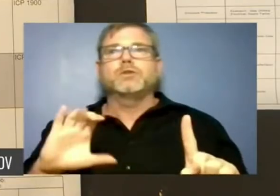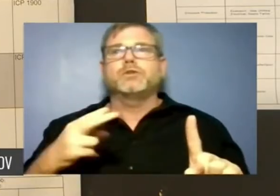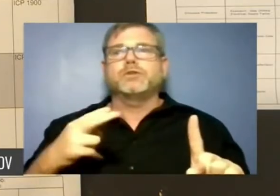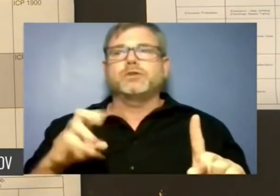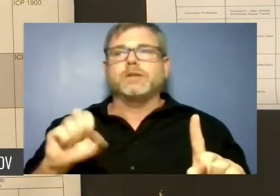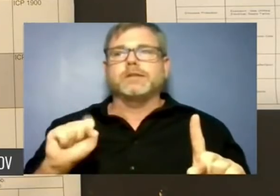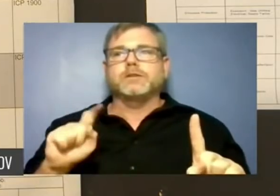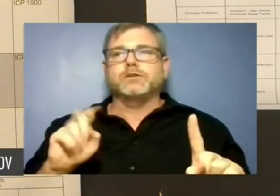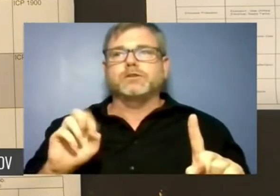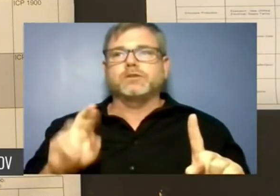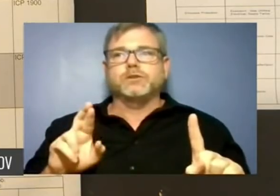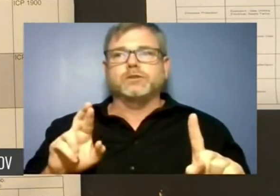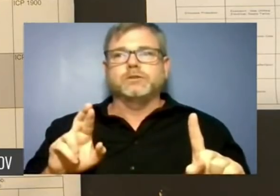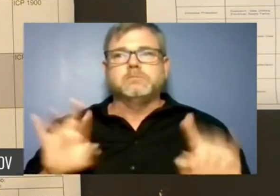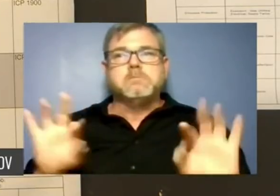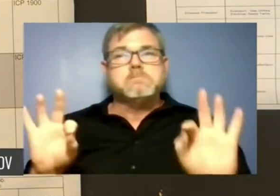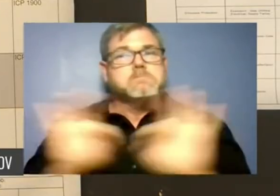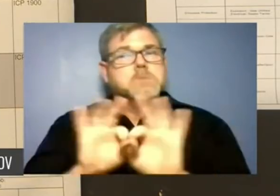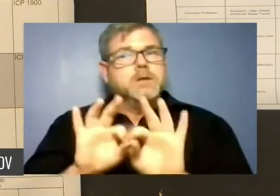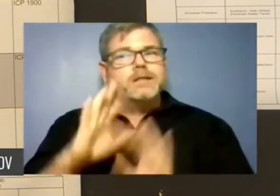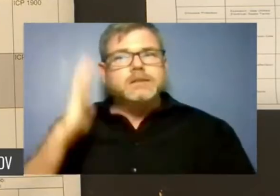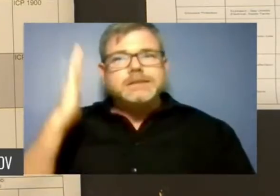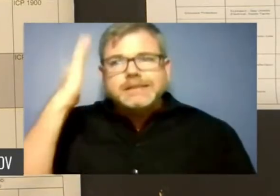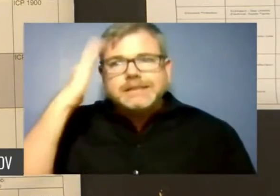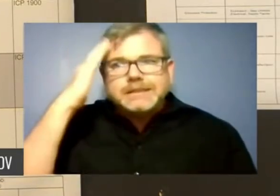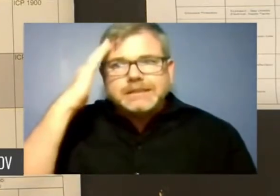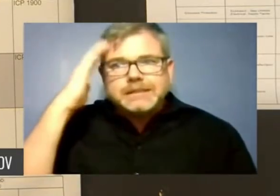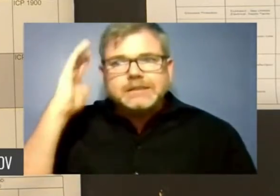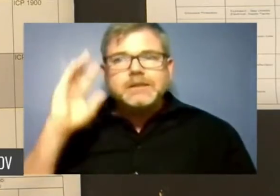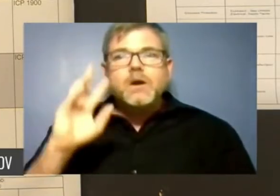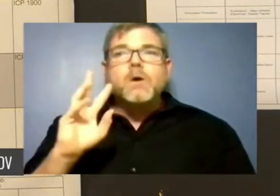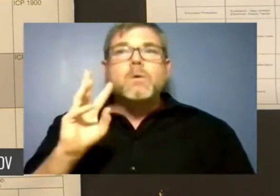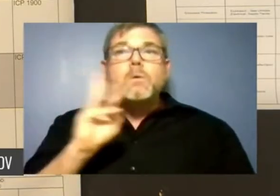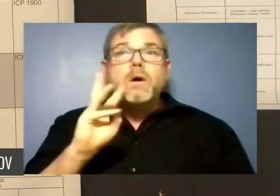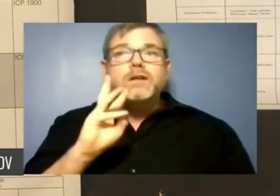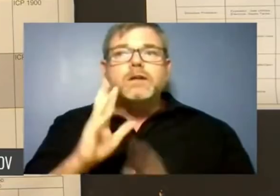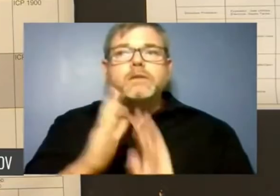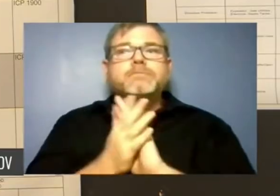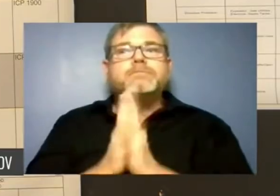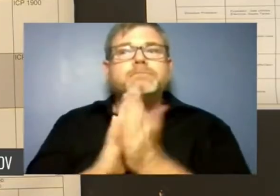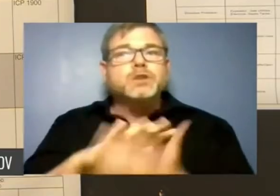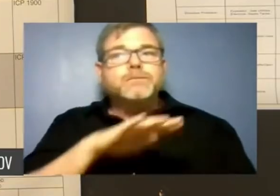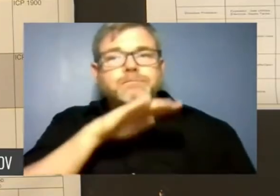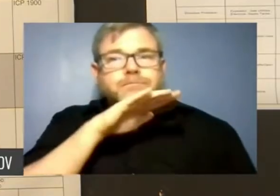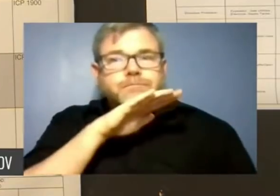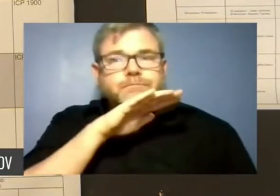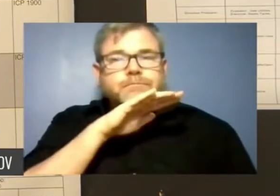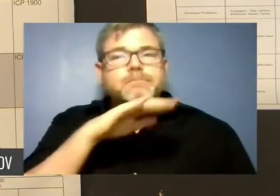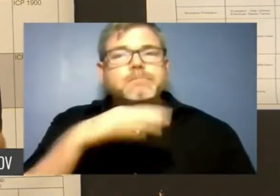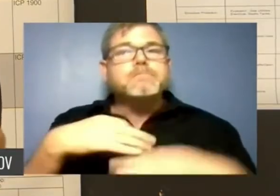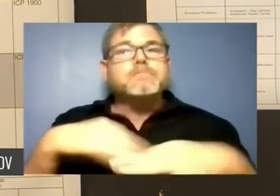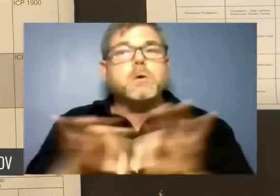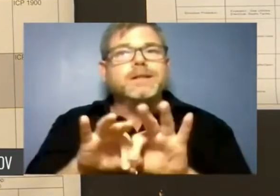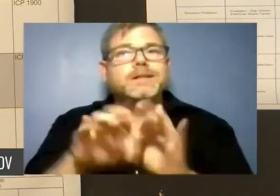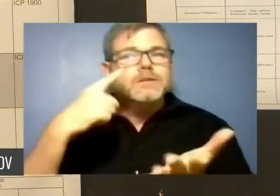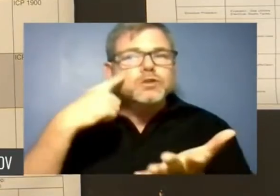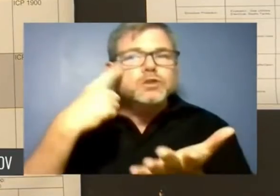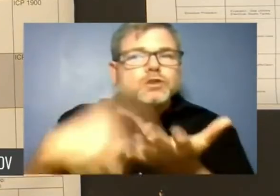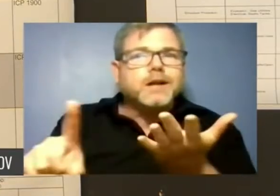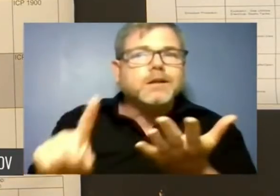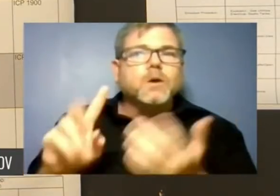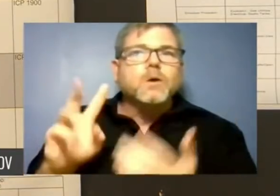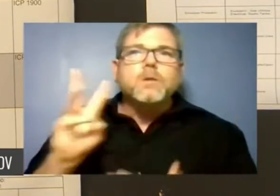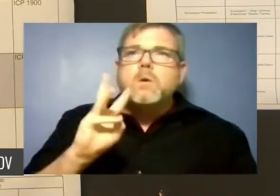bit. And then remember that essential services in those areas may be limited or reduced.